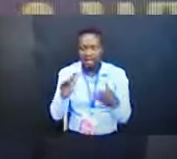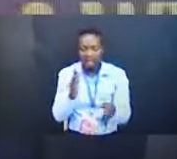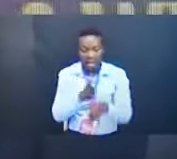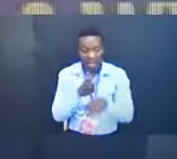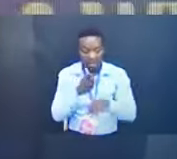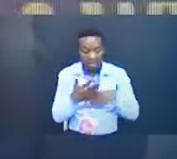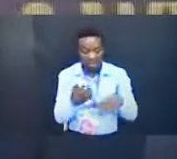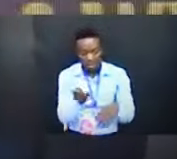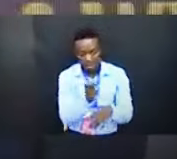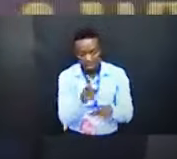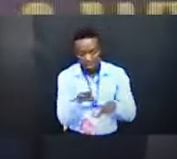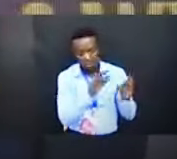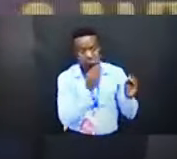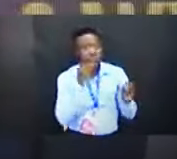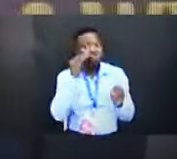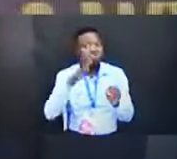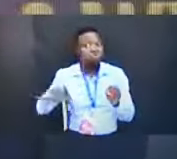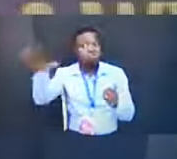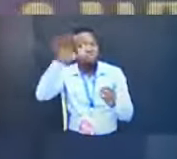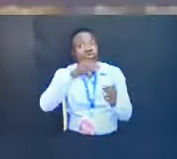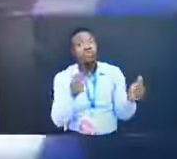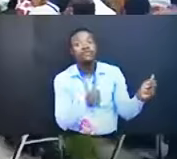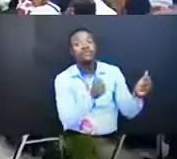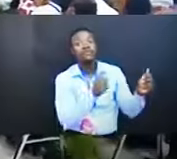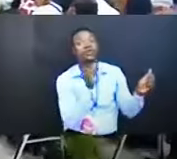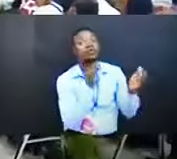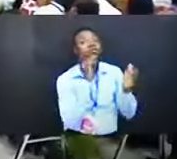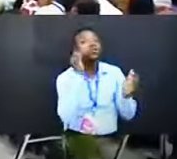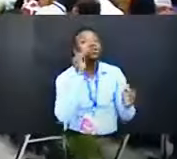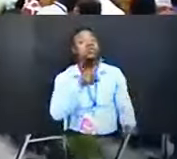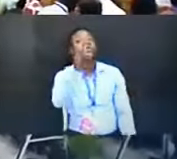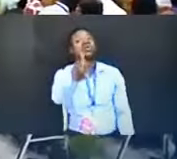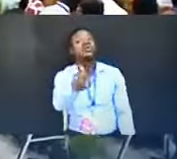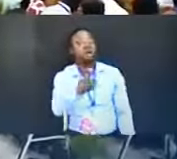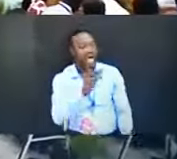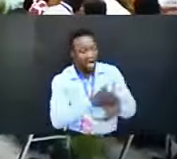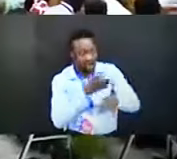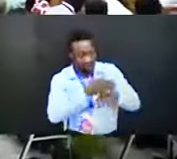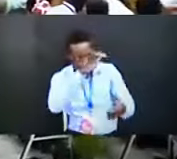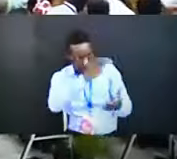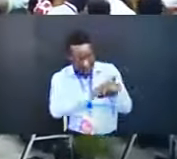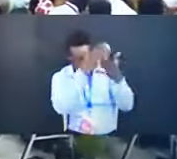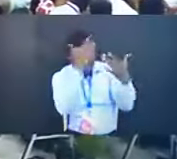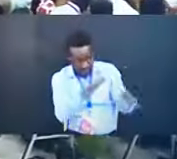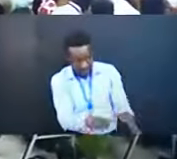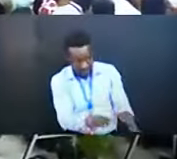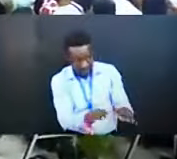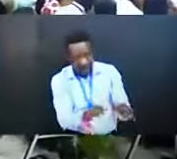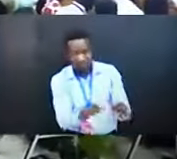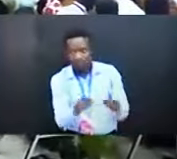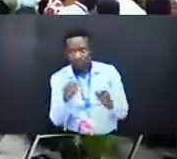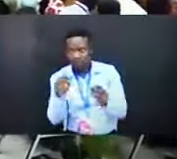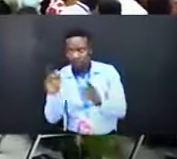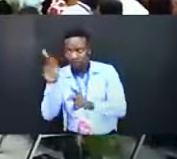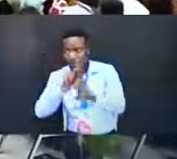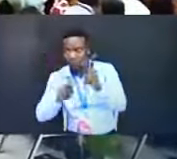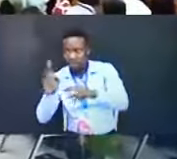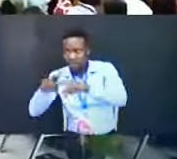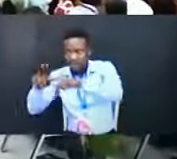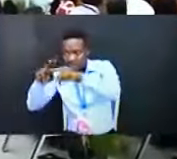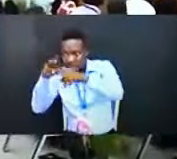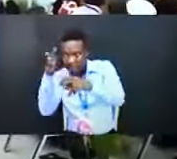We go home. How many of you follow you into your house, checking what you are doing? We go. But the one who does